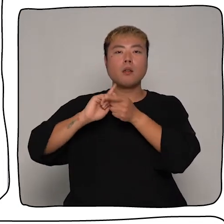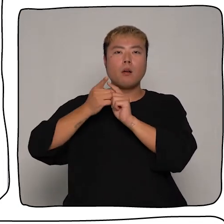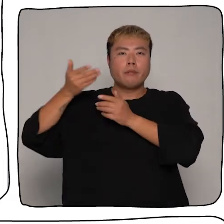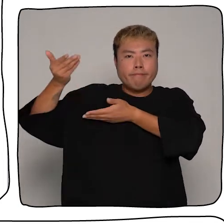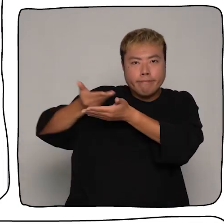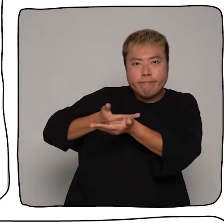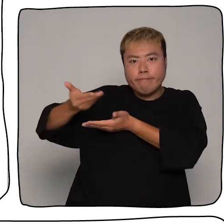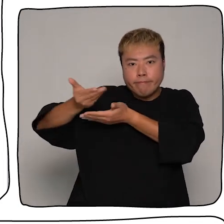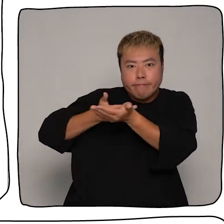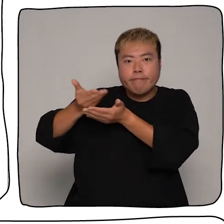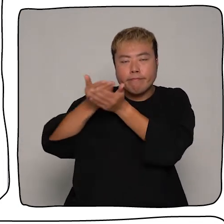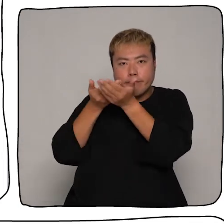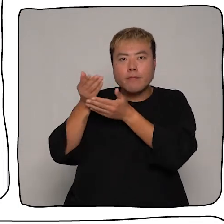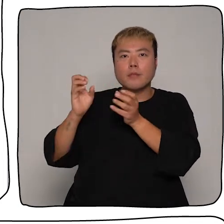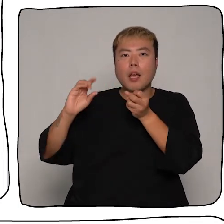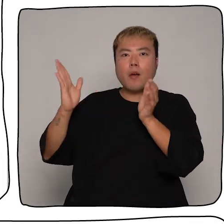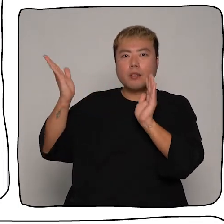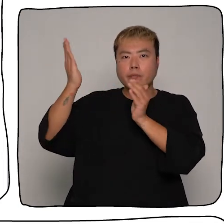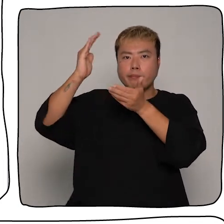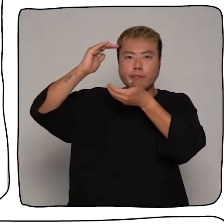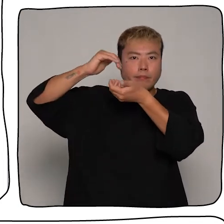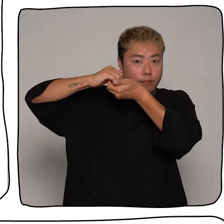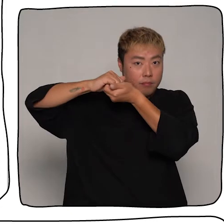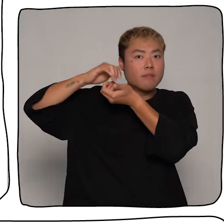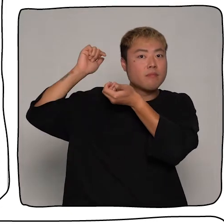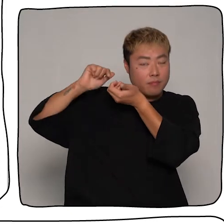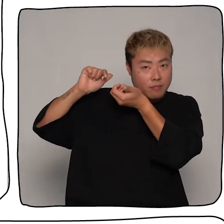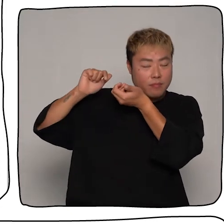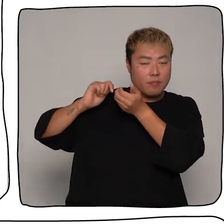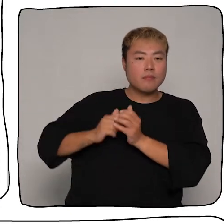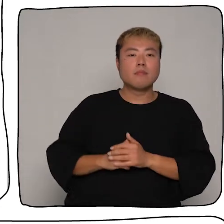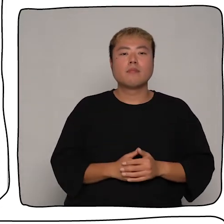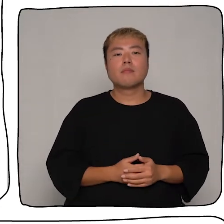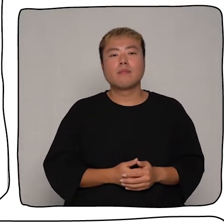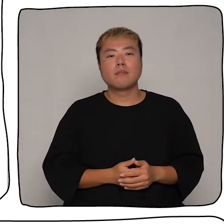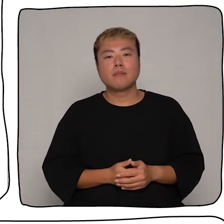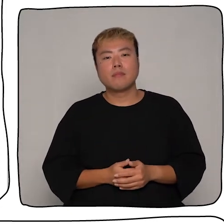words, communication with reciprocal exploration.